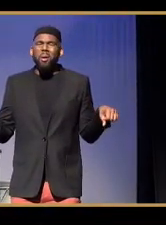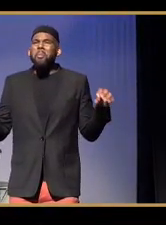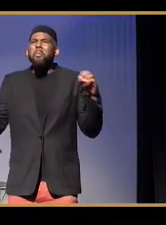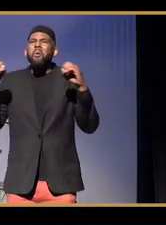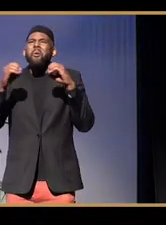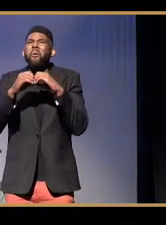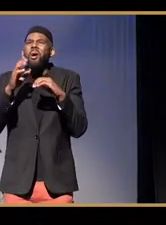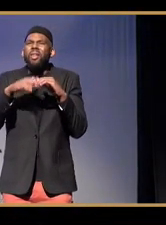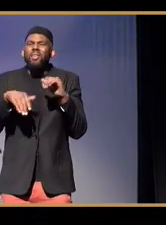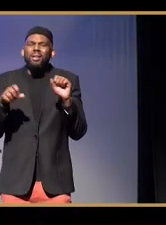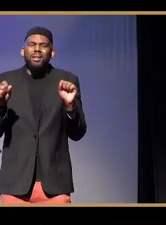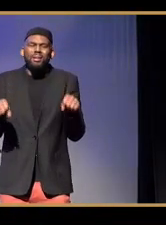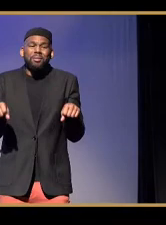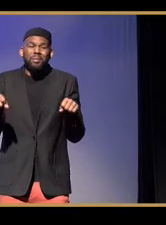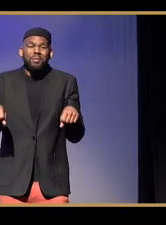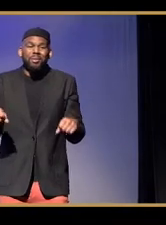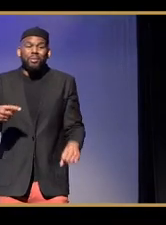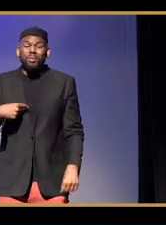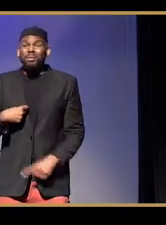to keep me for